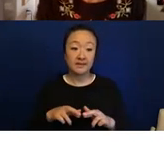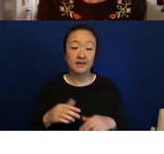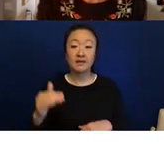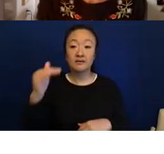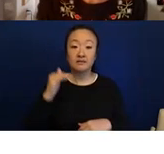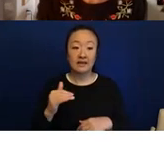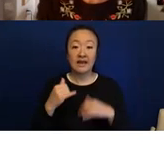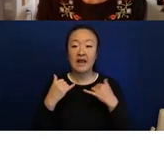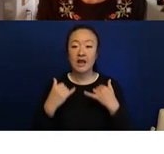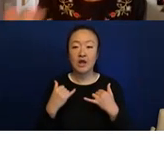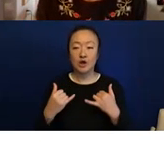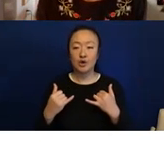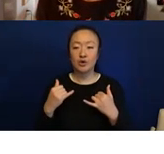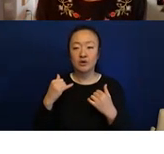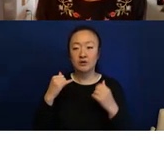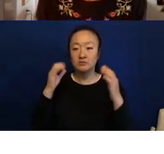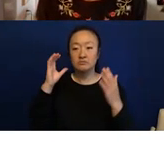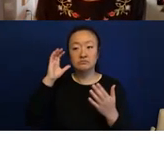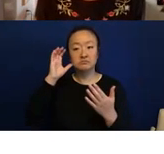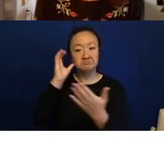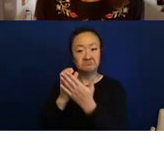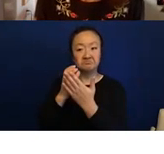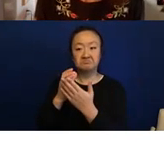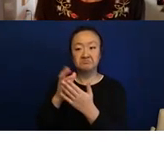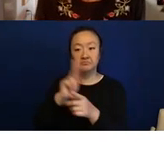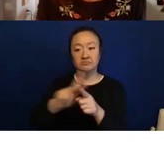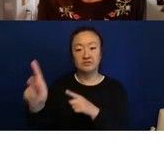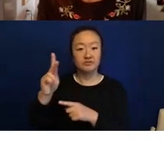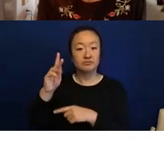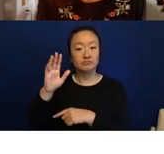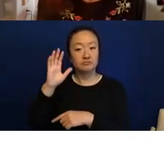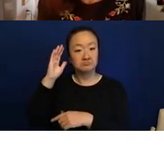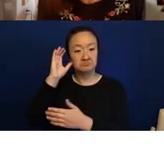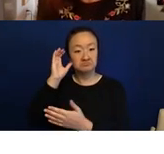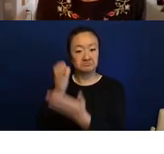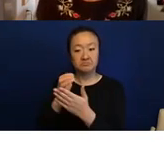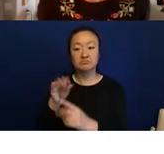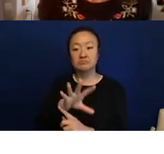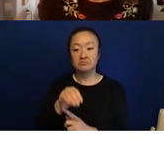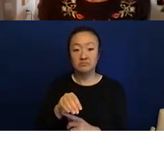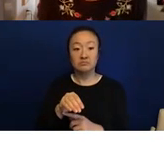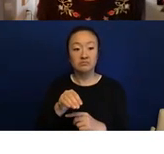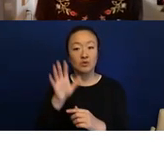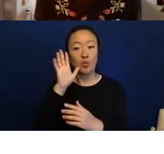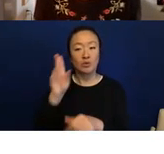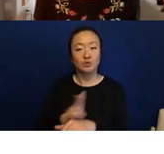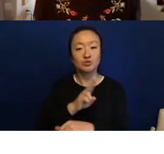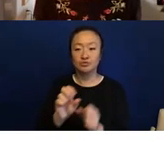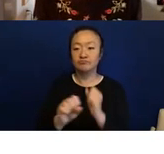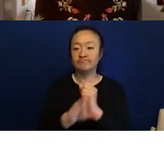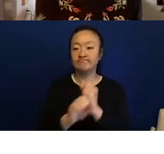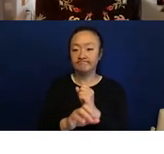a current headshot that we have rights to reproduce. Should you be selected, we will be using that in promotional